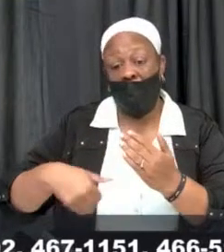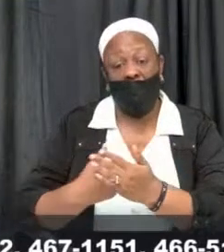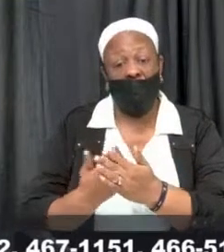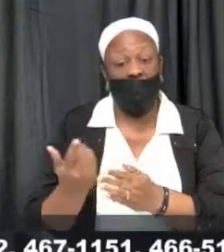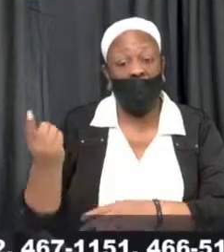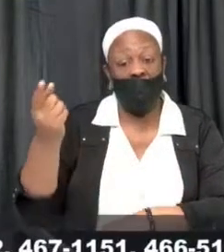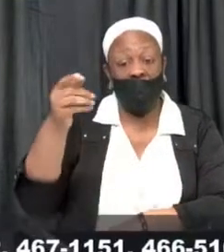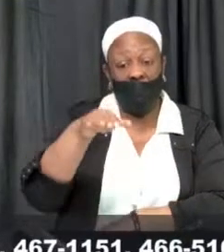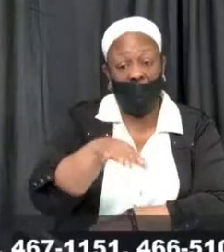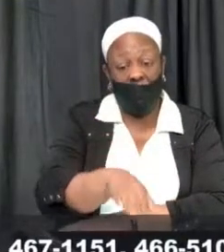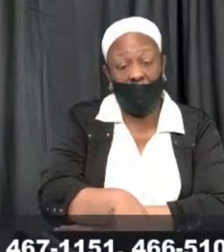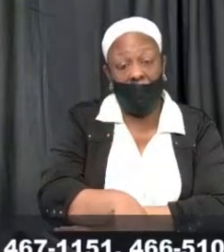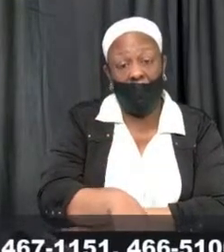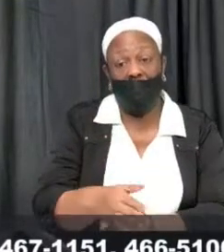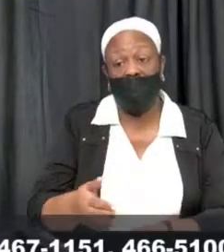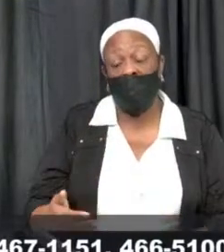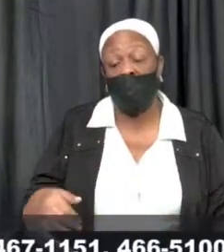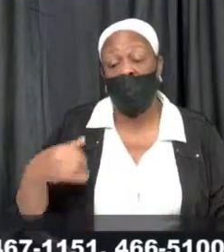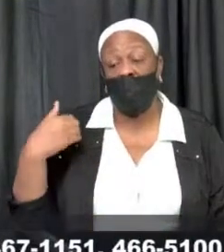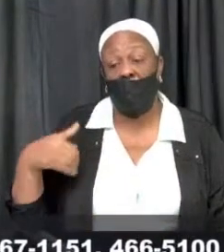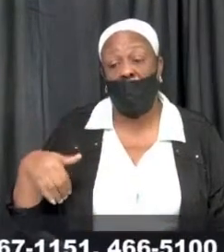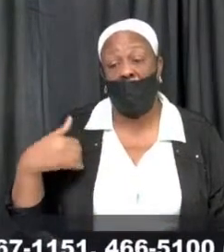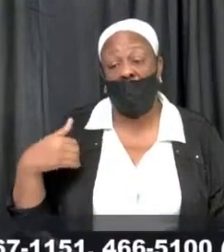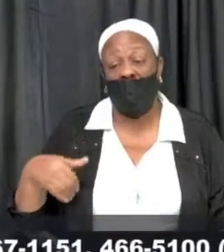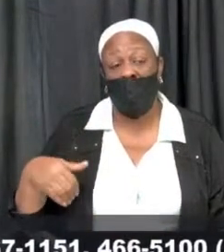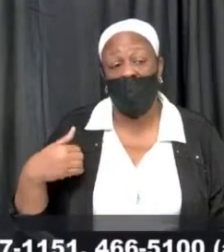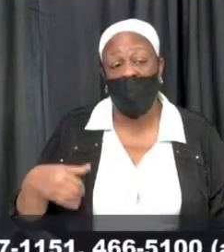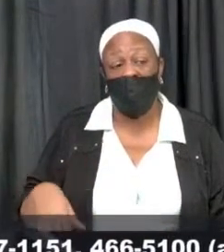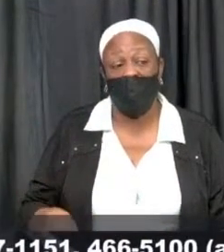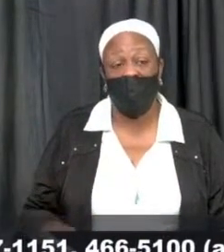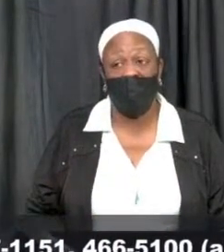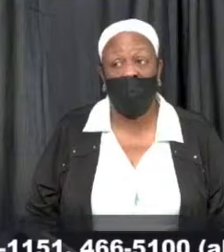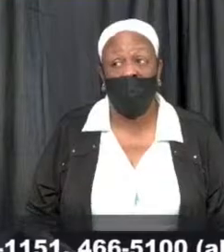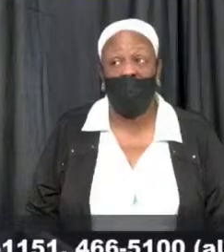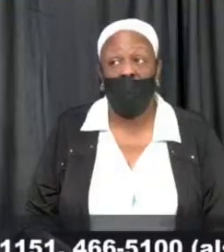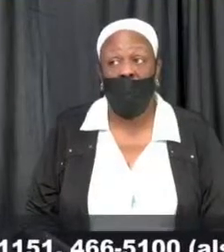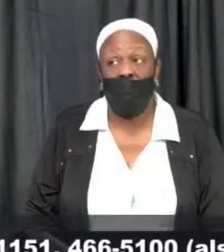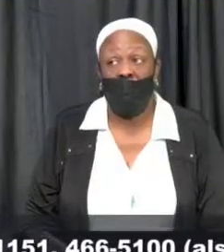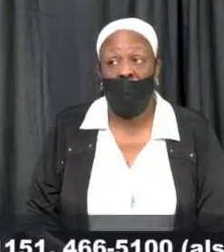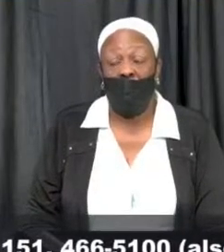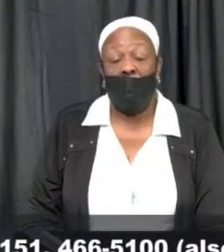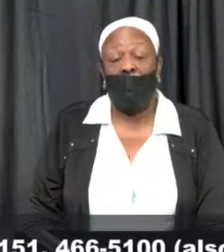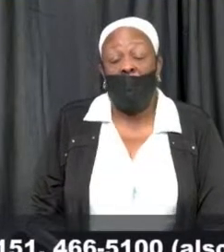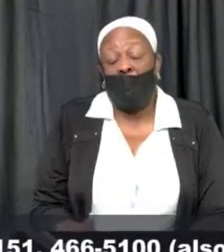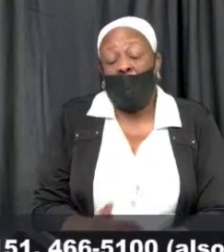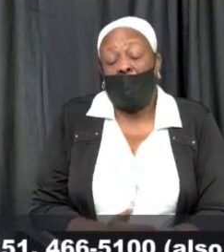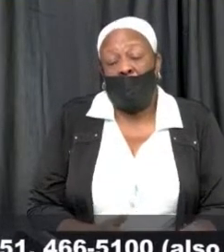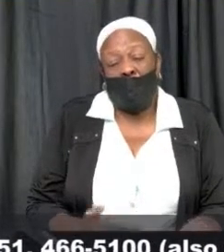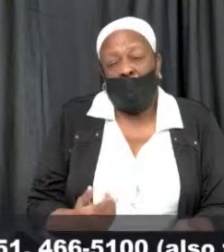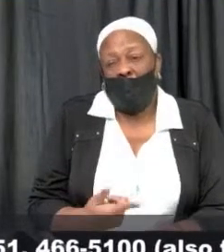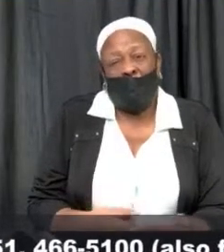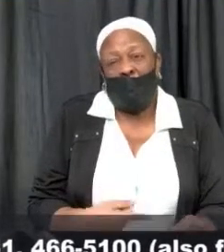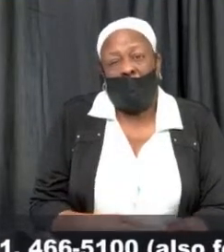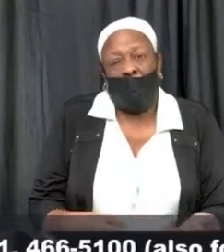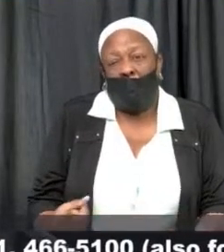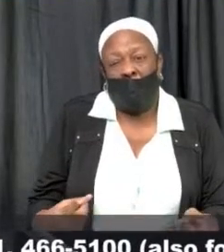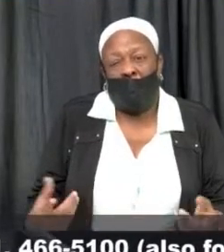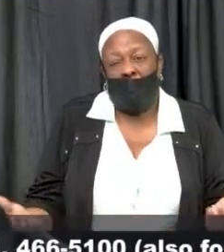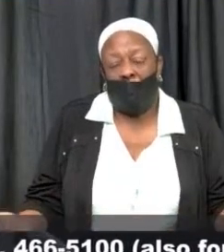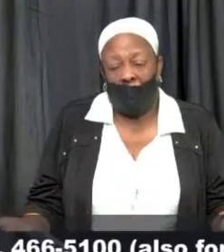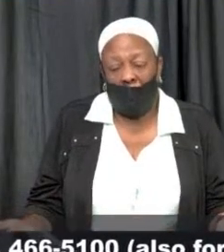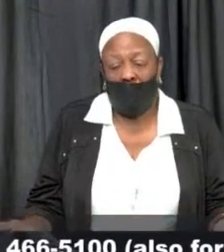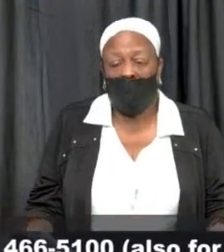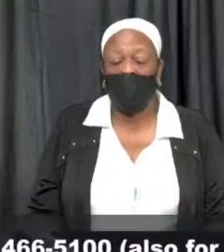to our colleagues at the NEOC in St. Vincent and the Grenadines. So what has St. Kitts has done so far? In terms of